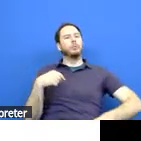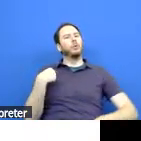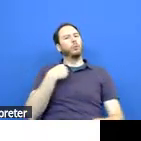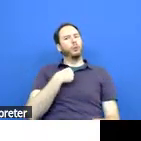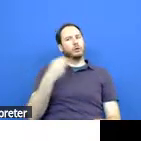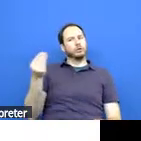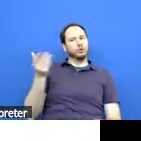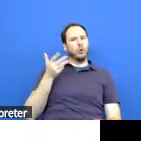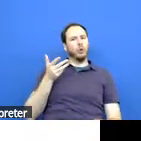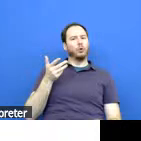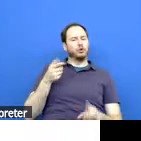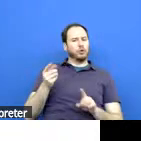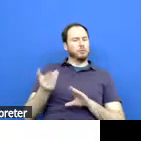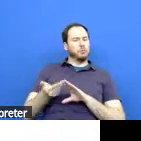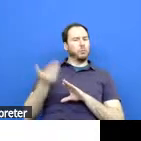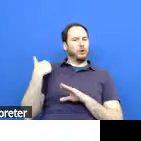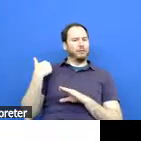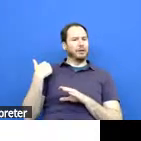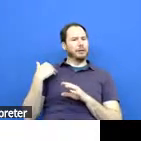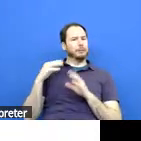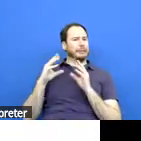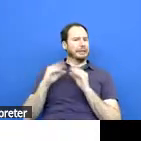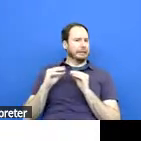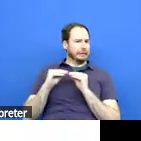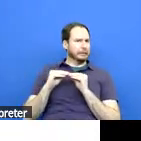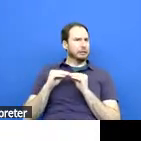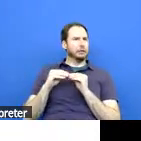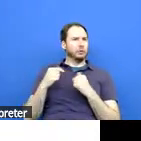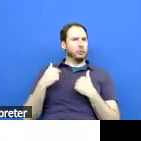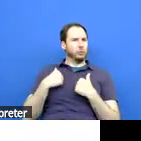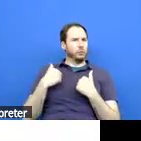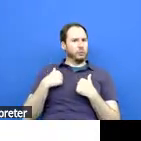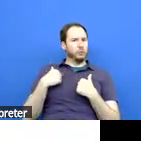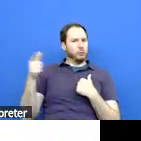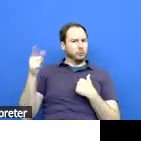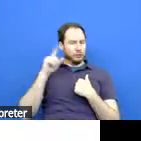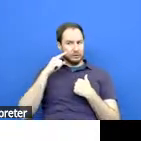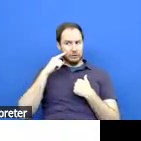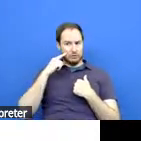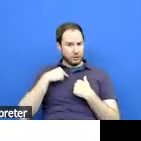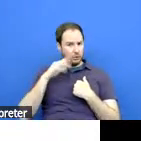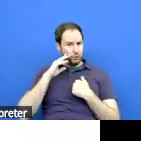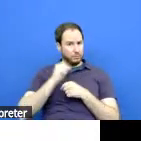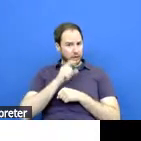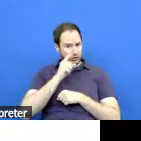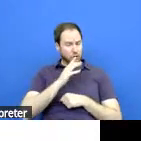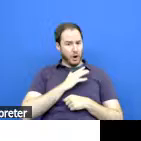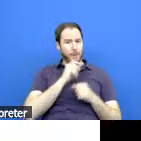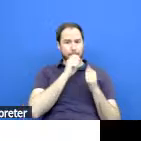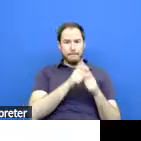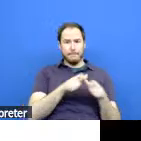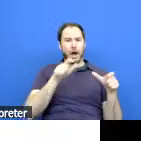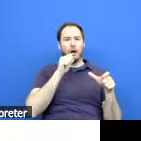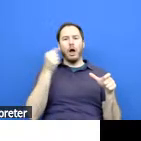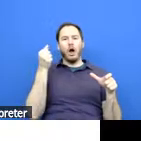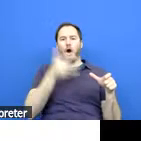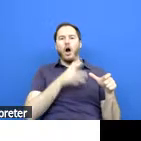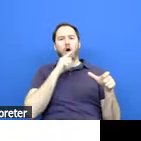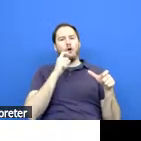told at a previous version of this that they would make sure that our pond didn't dry up as a result of